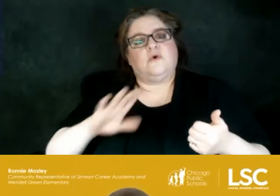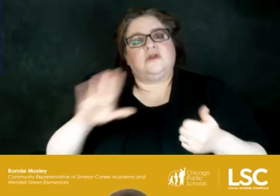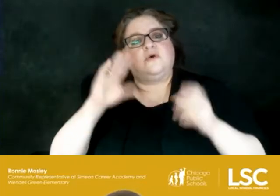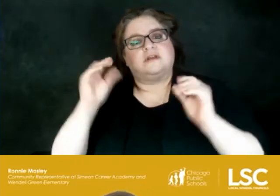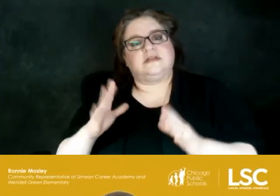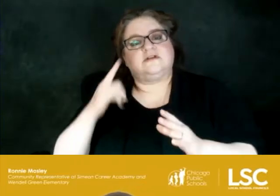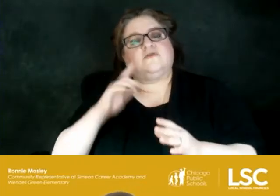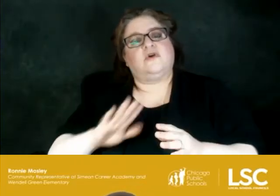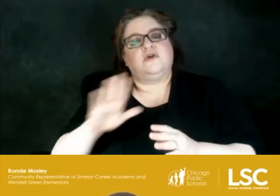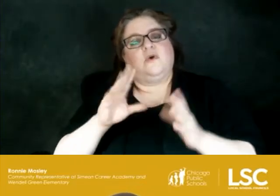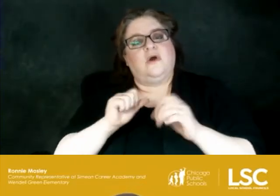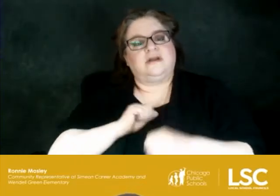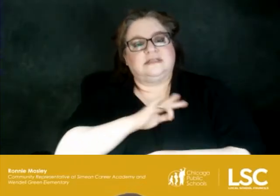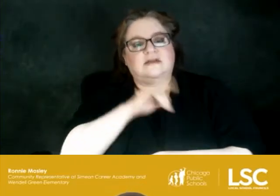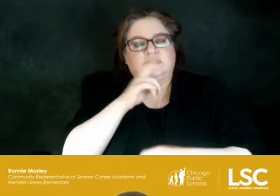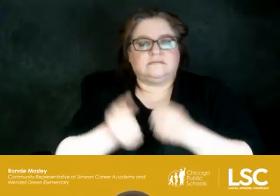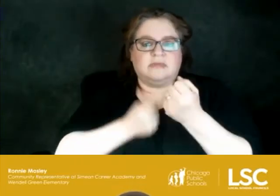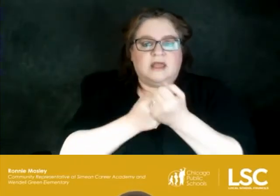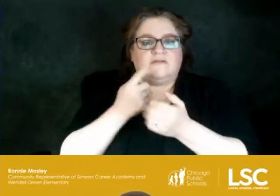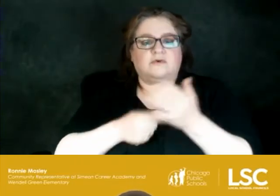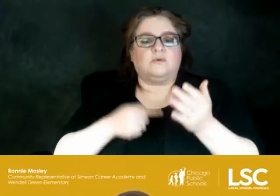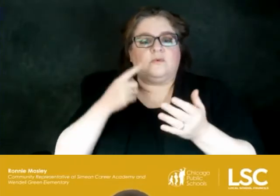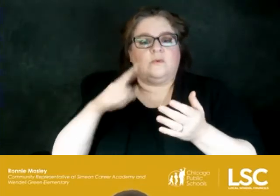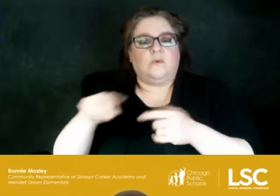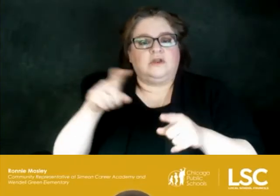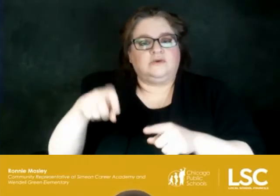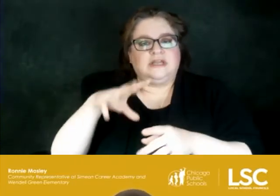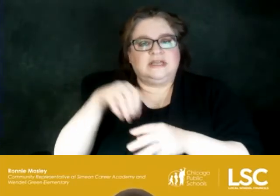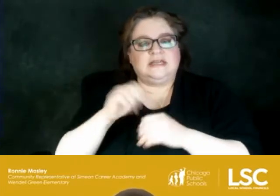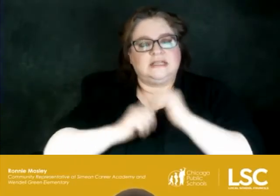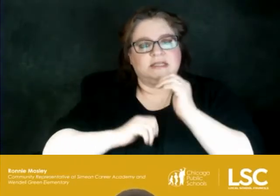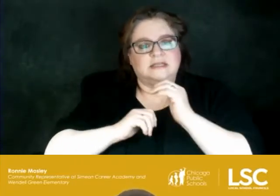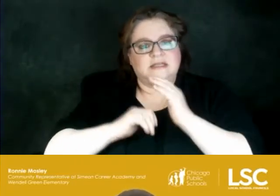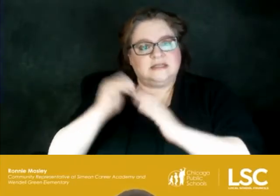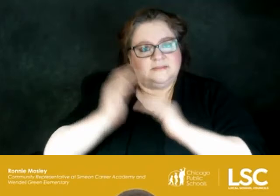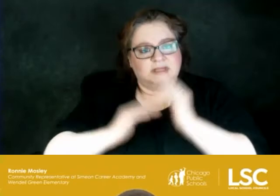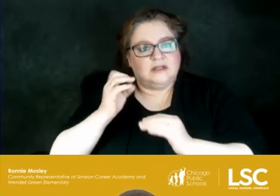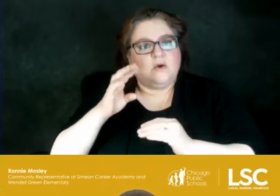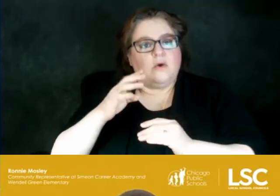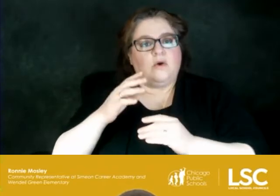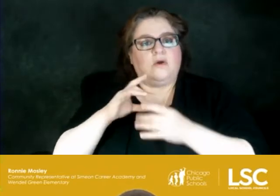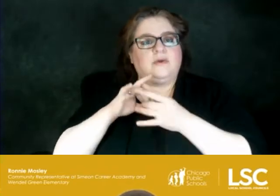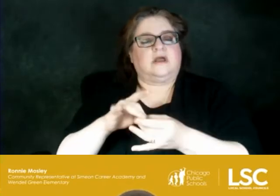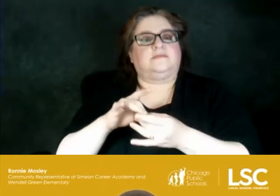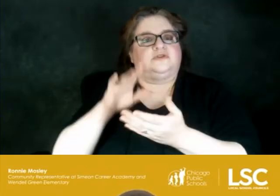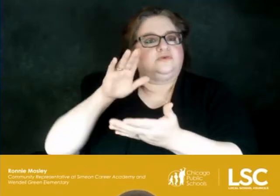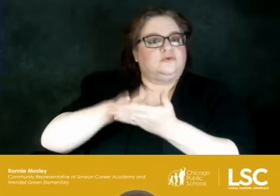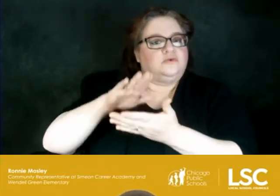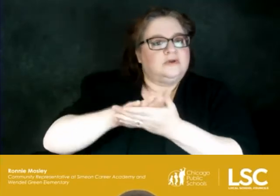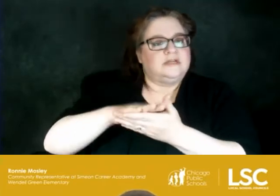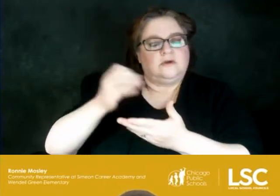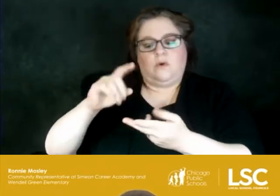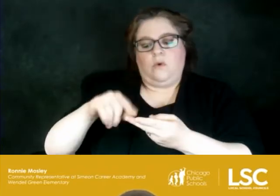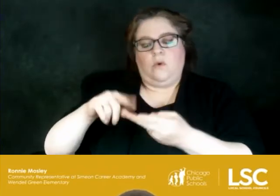for your staff to be able to advocate for what you need in your buildings or for what you need whether it comes to curriculum or